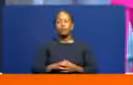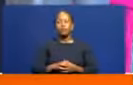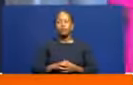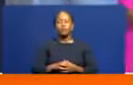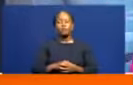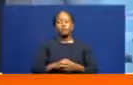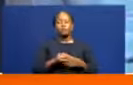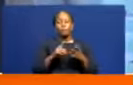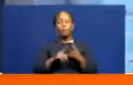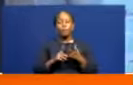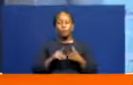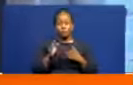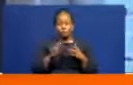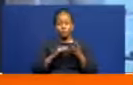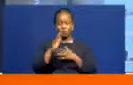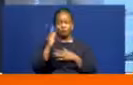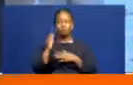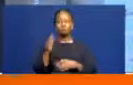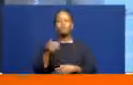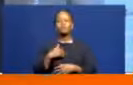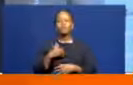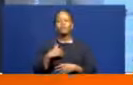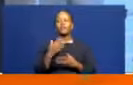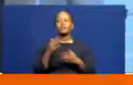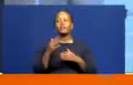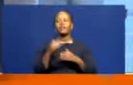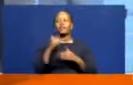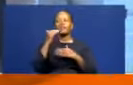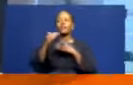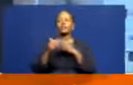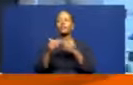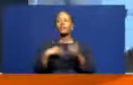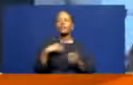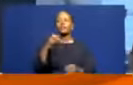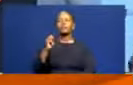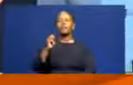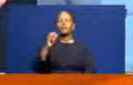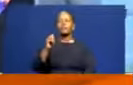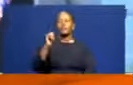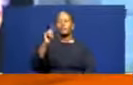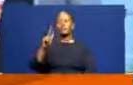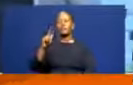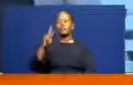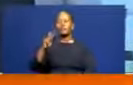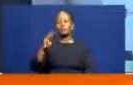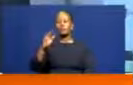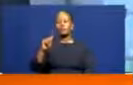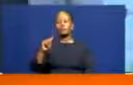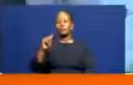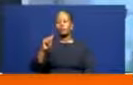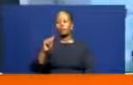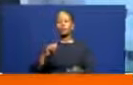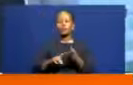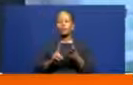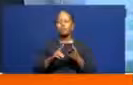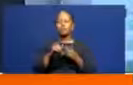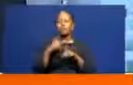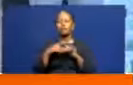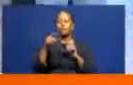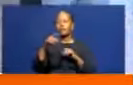And then that will be followed by Selma Ndaslohinda from Namibia.